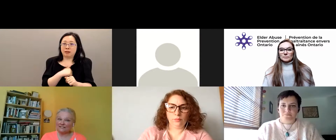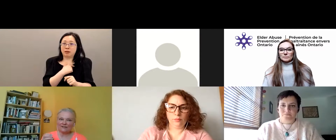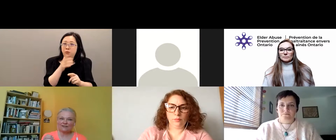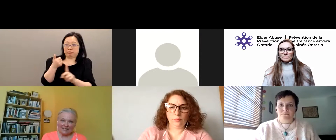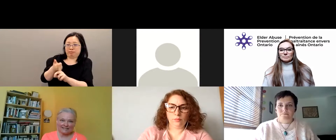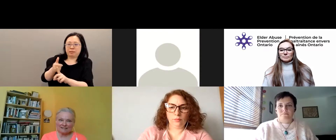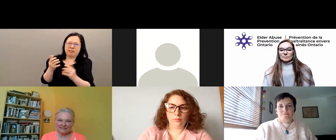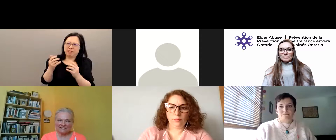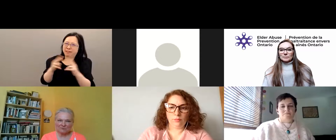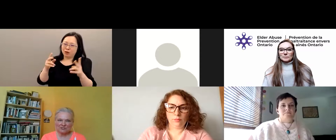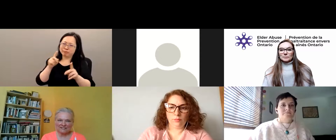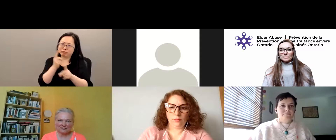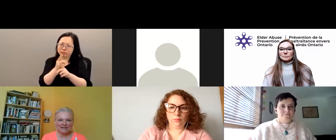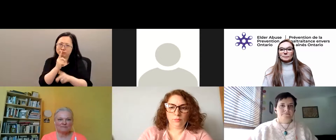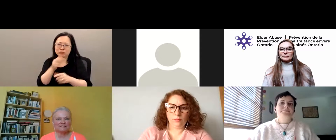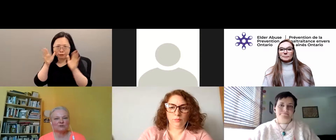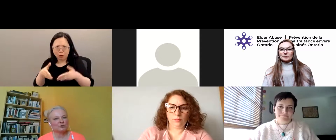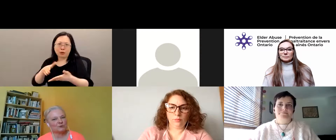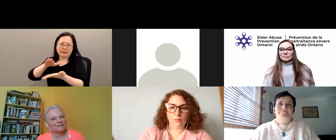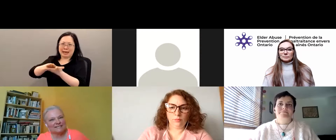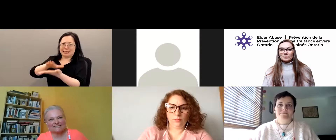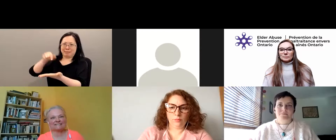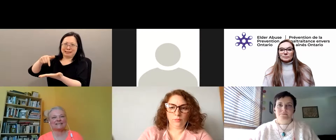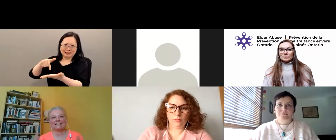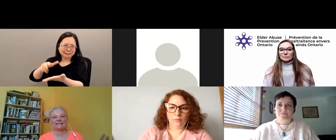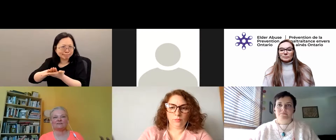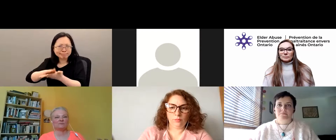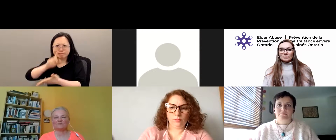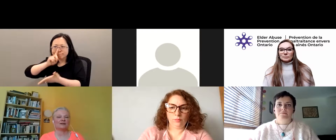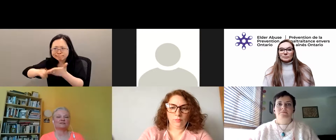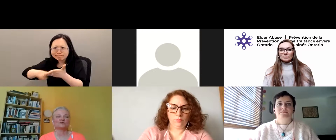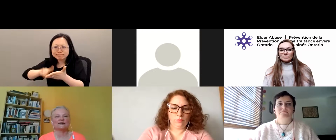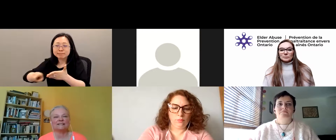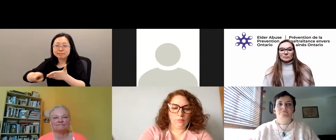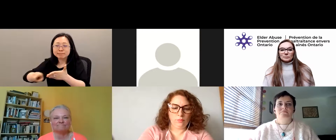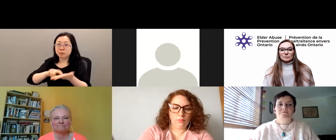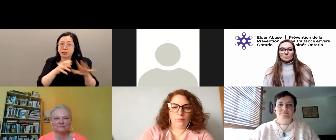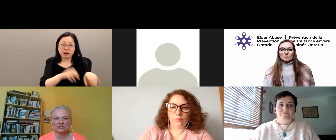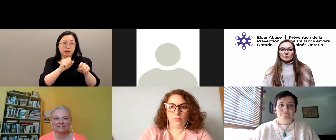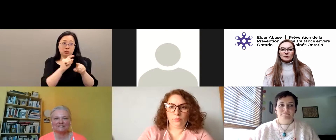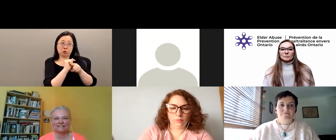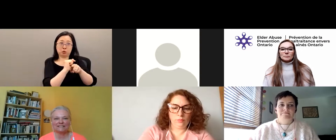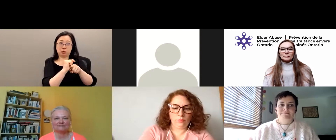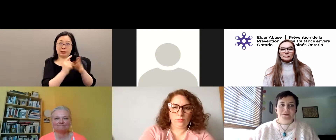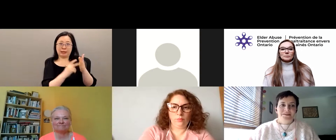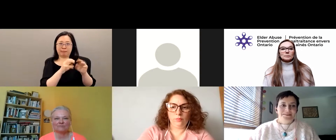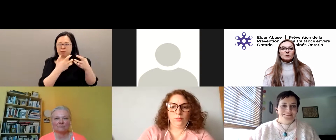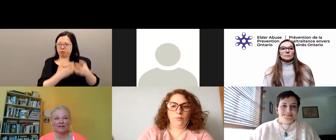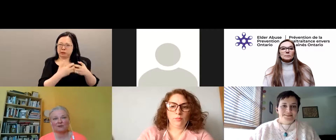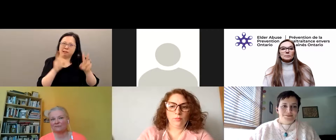it is very academic at this particular time. So no, there isn't a training machine yet.